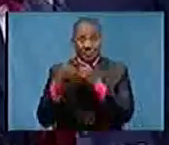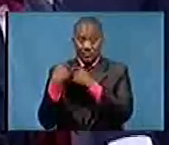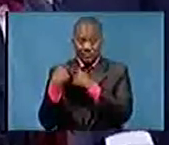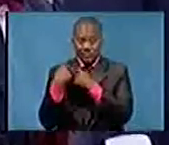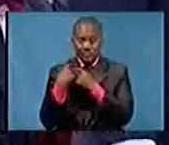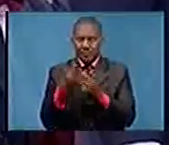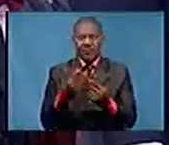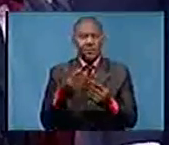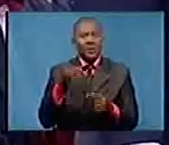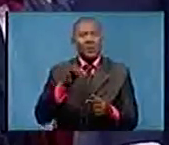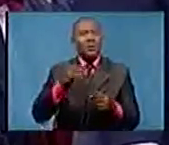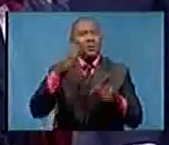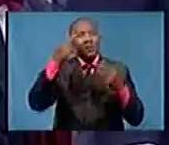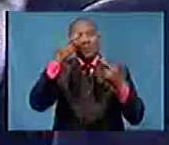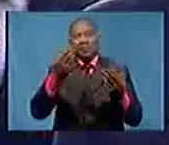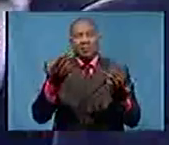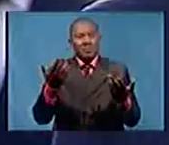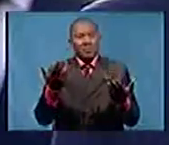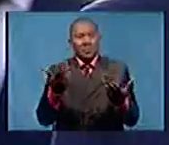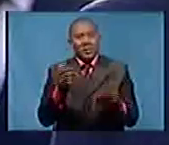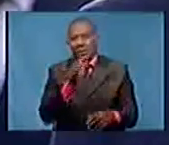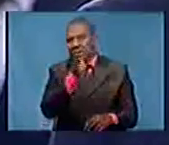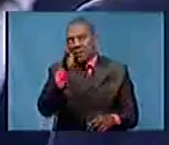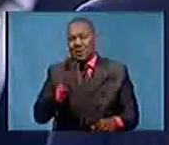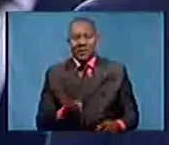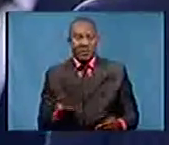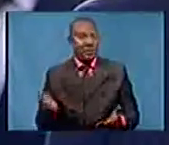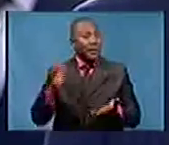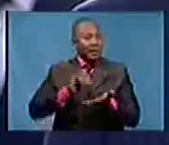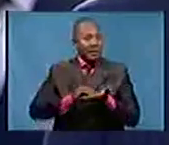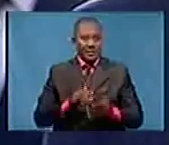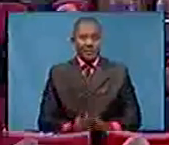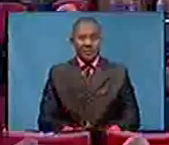particular incident, it's not happening anymore.